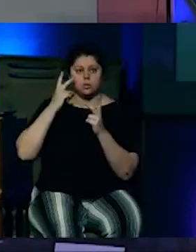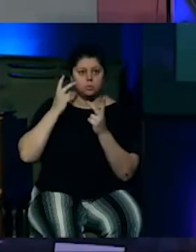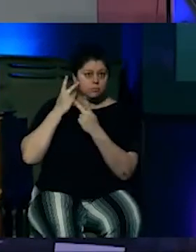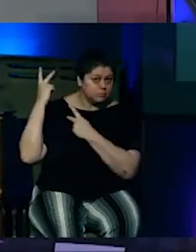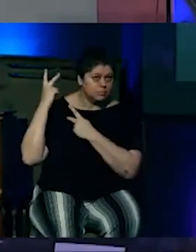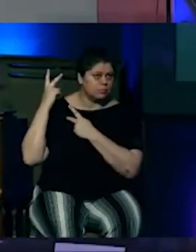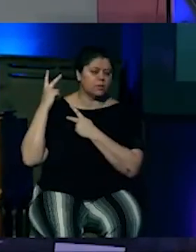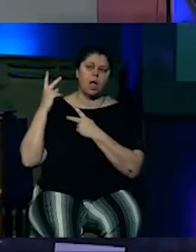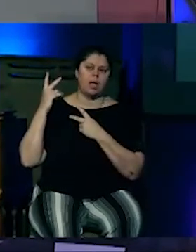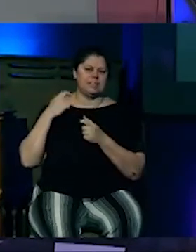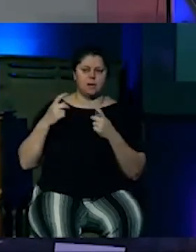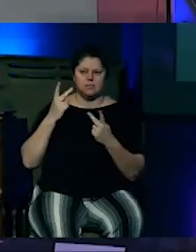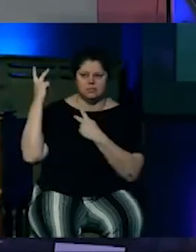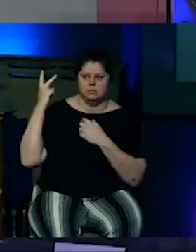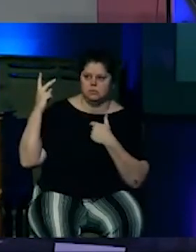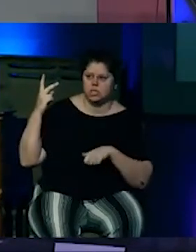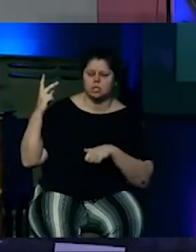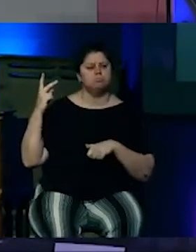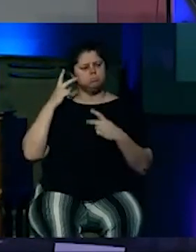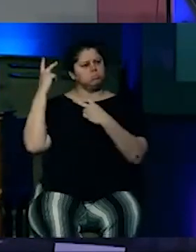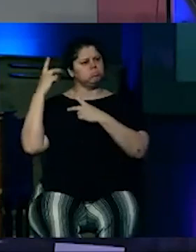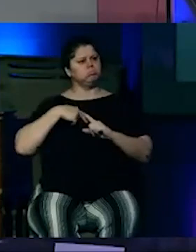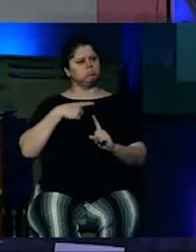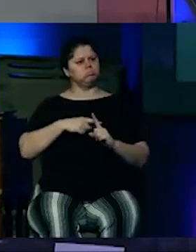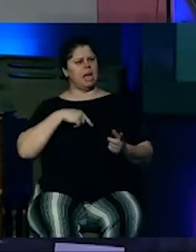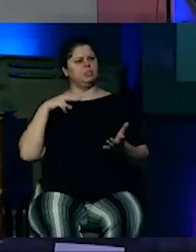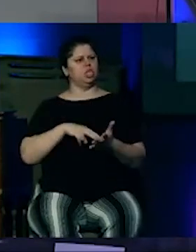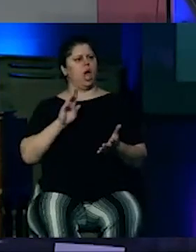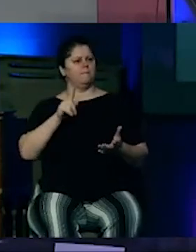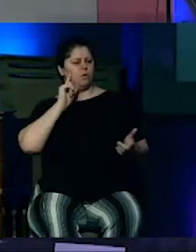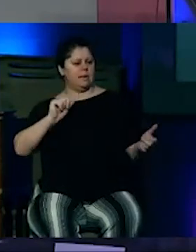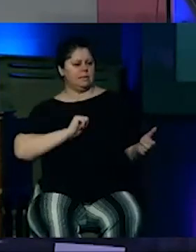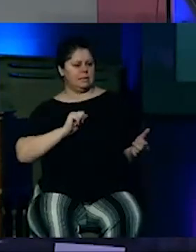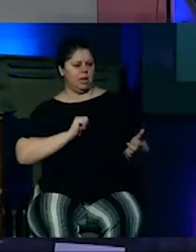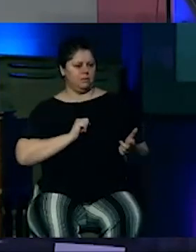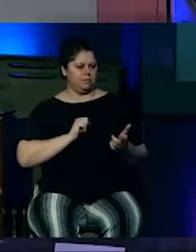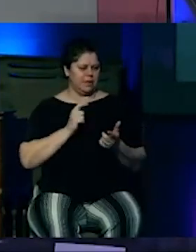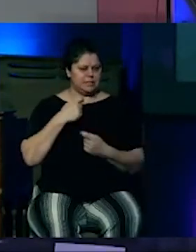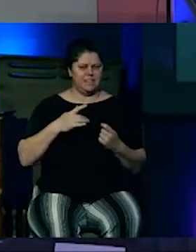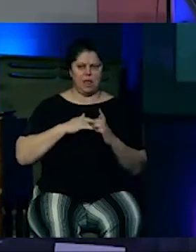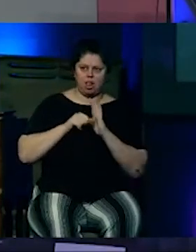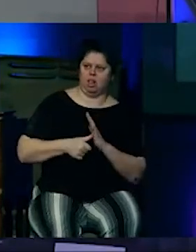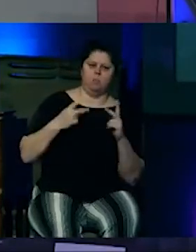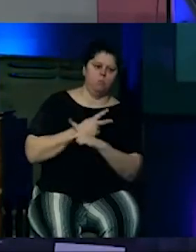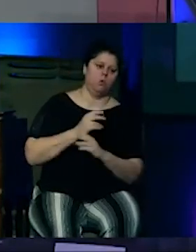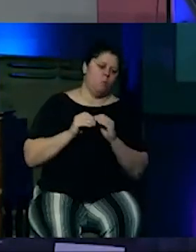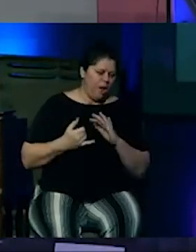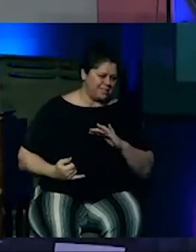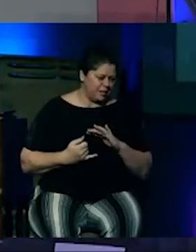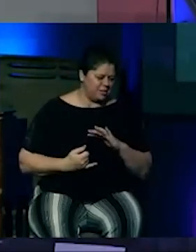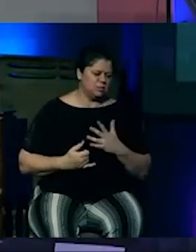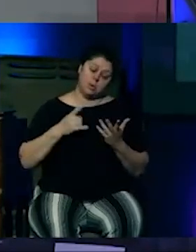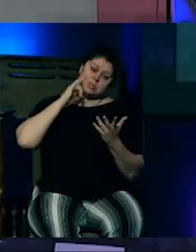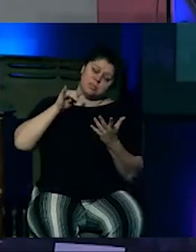like, was a positive one, as opposed to one that just reinforced how isolated and alone I felt. So I think that kind of also plays into